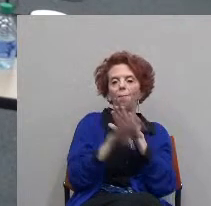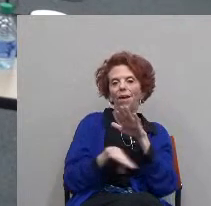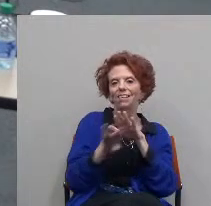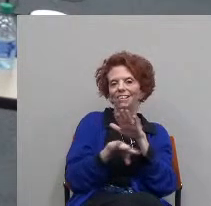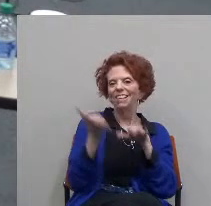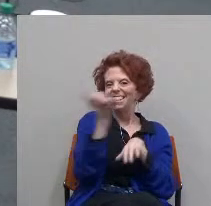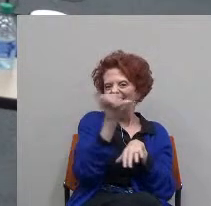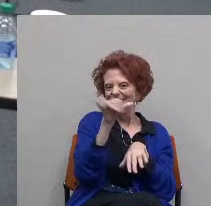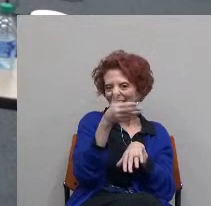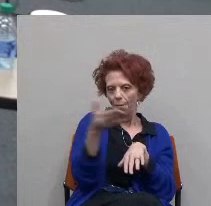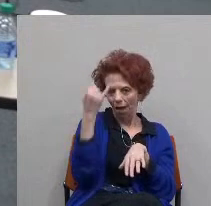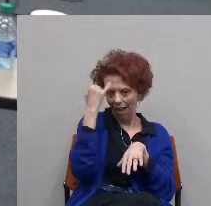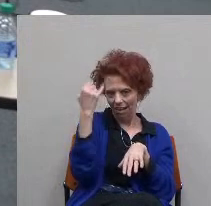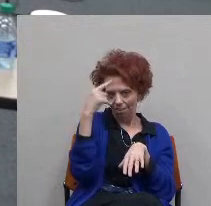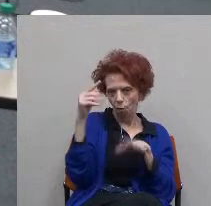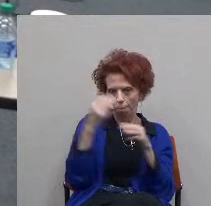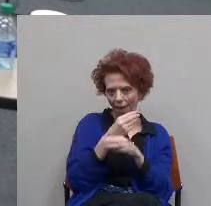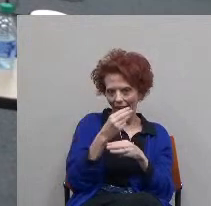for math.